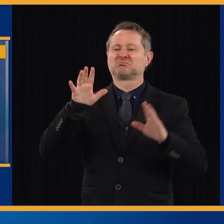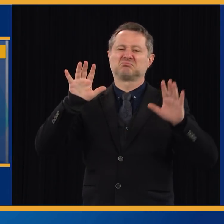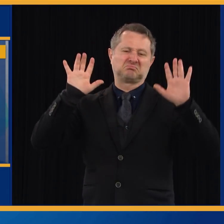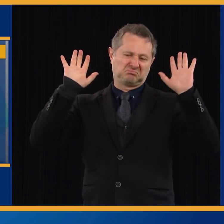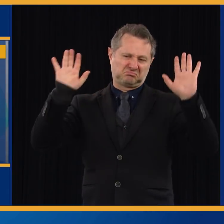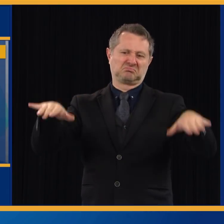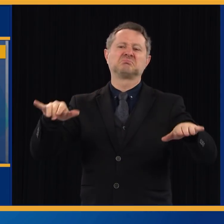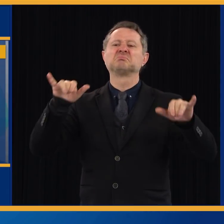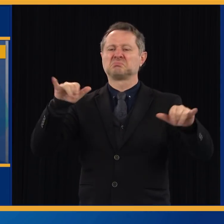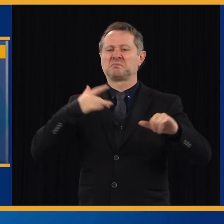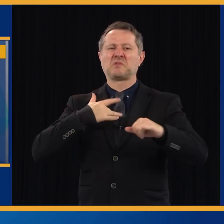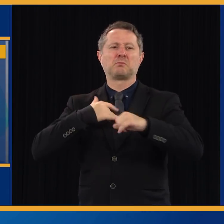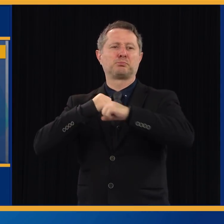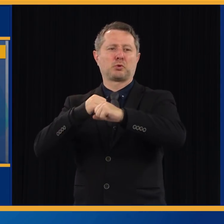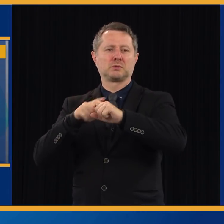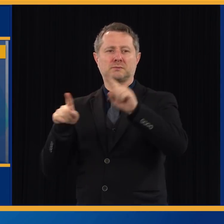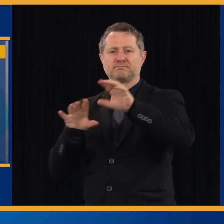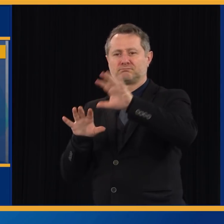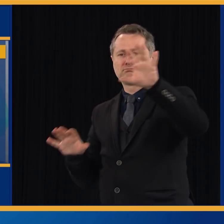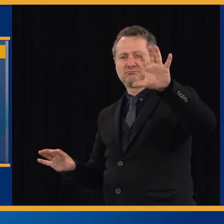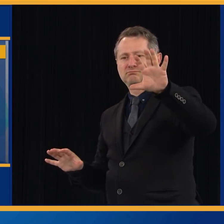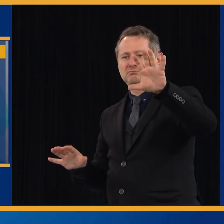COVID. On testing,